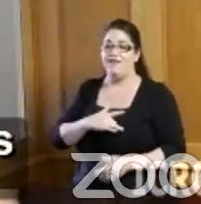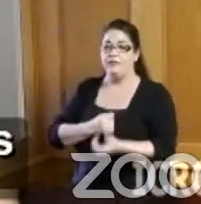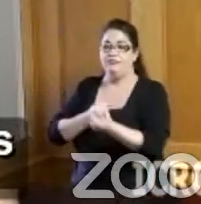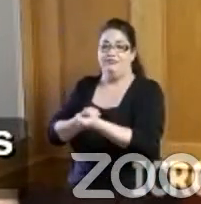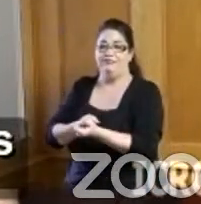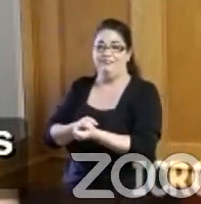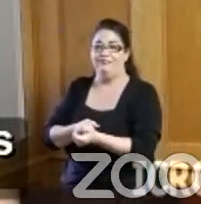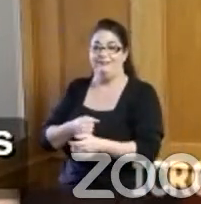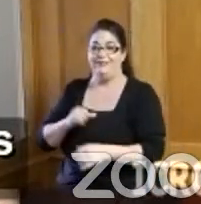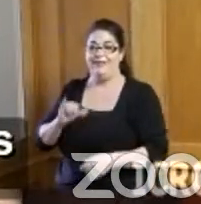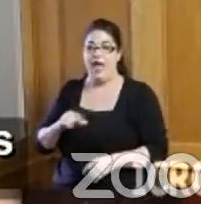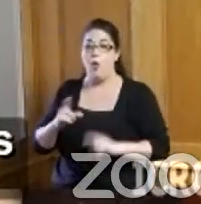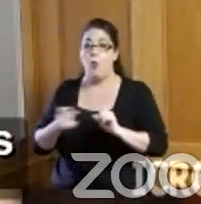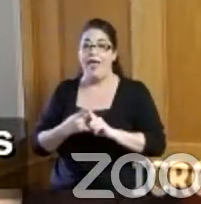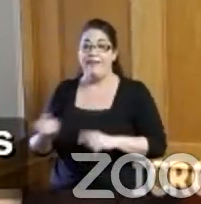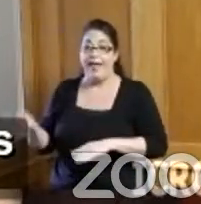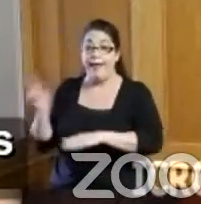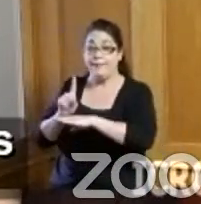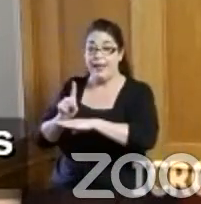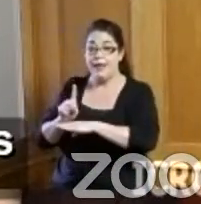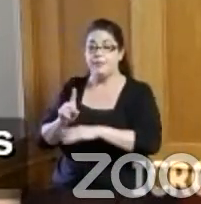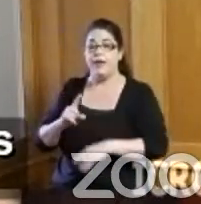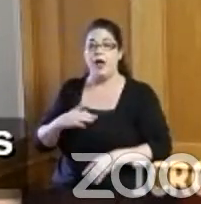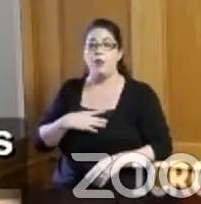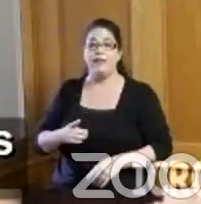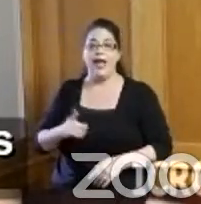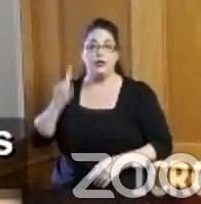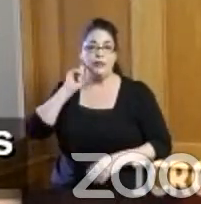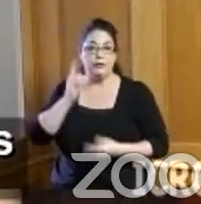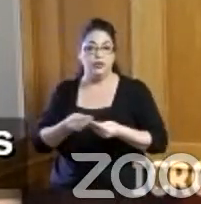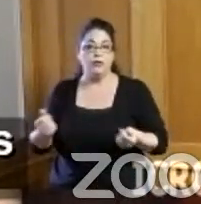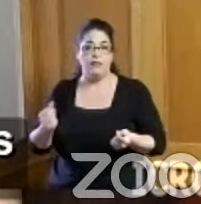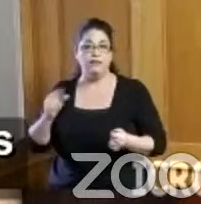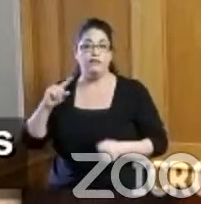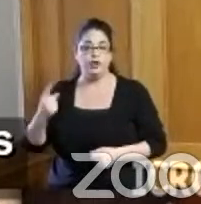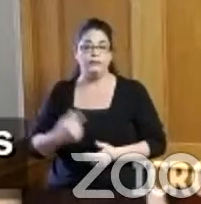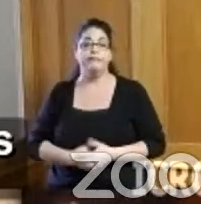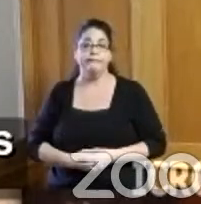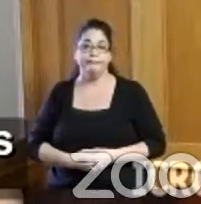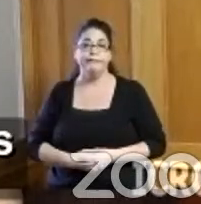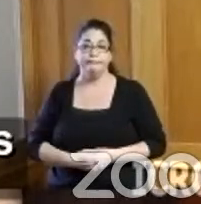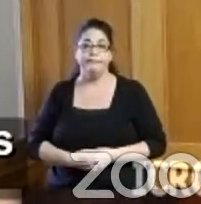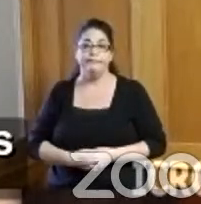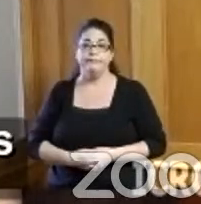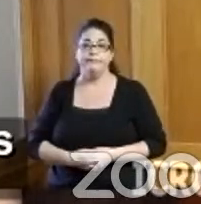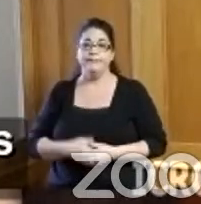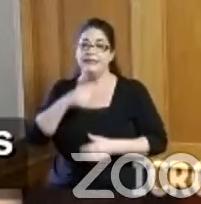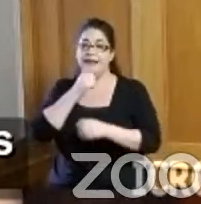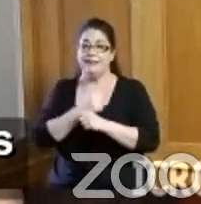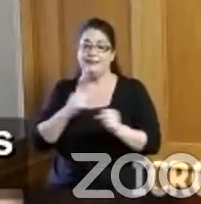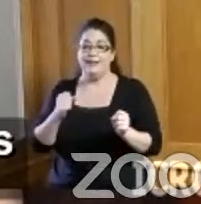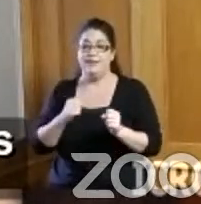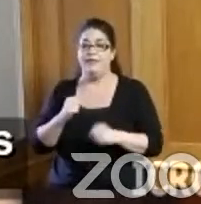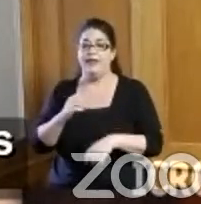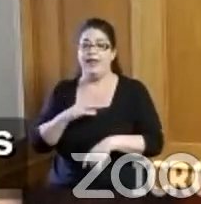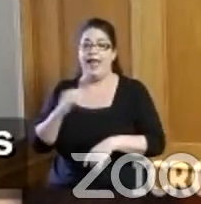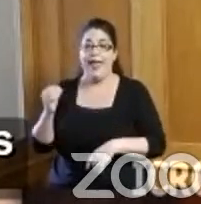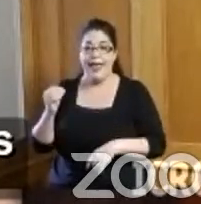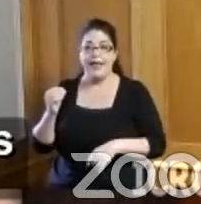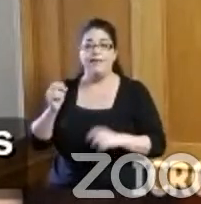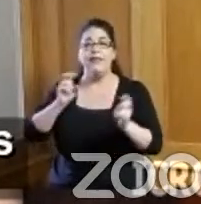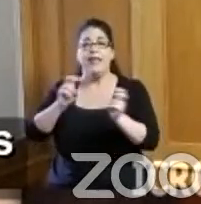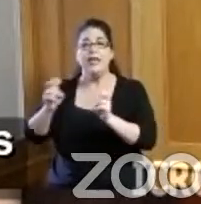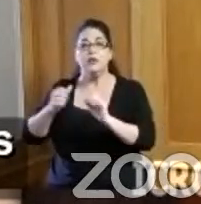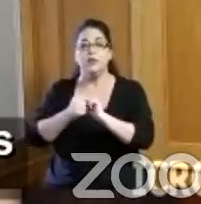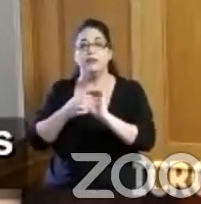able to answer that when they come up. Sure. But that's the main thing that I got from my office was that issue and the issue of obviously, you